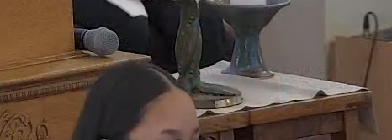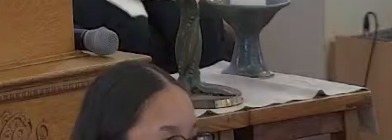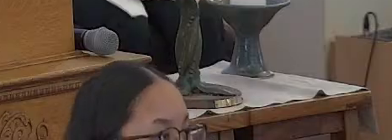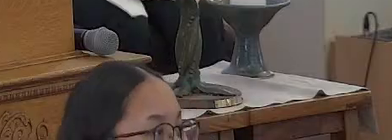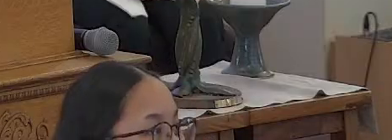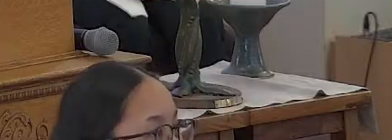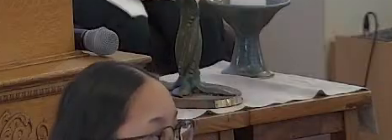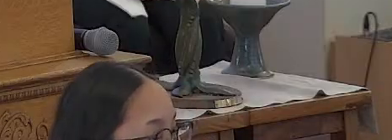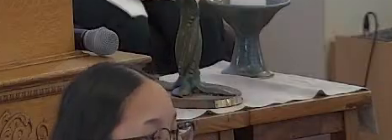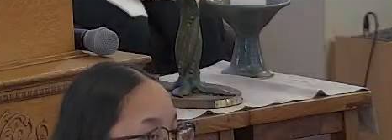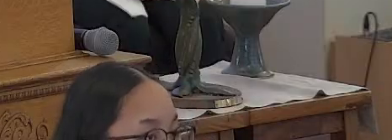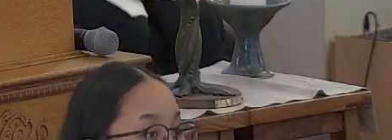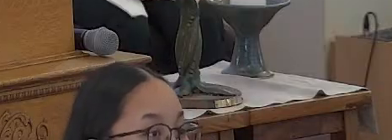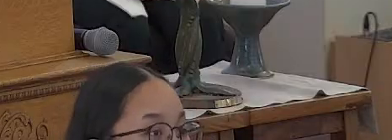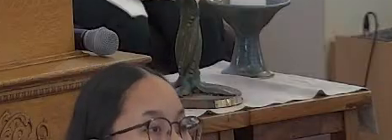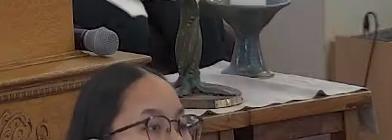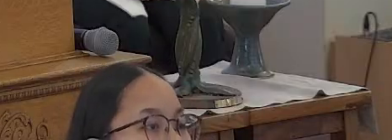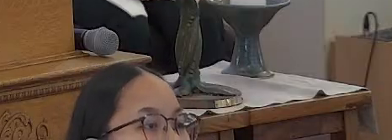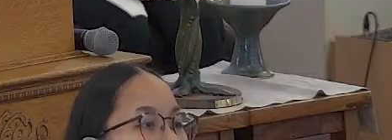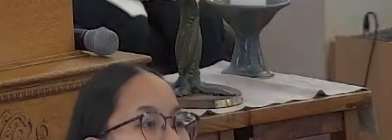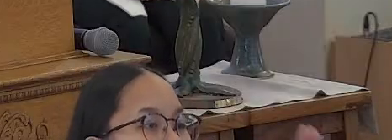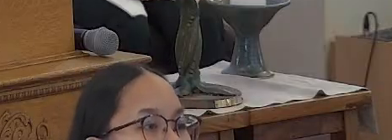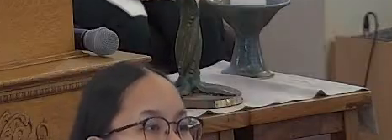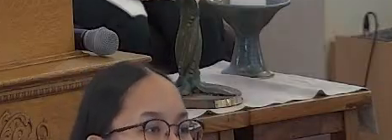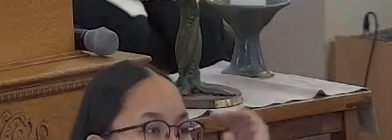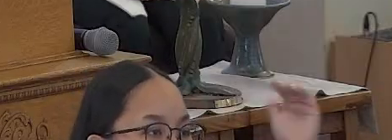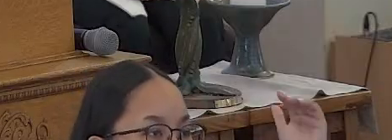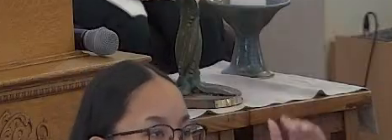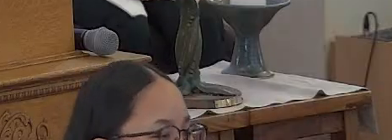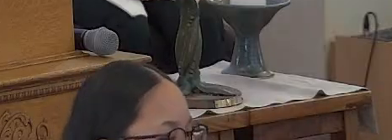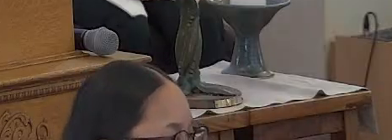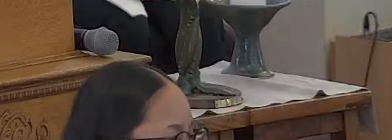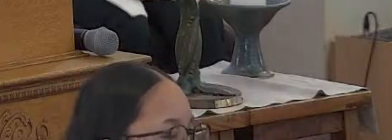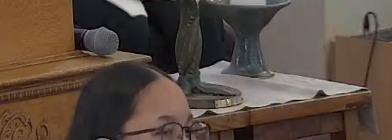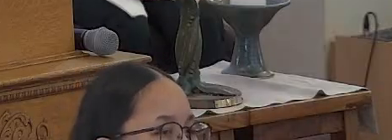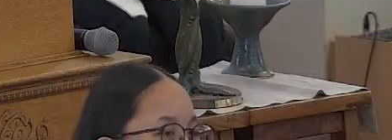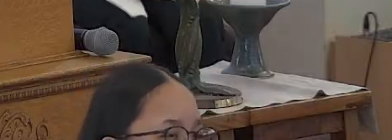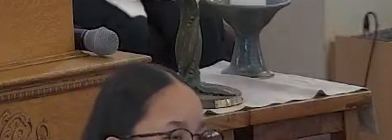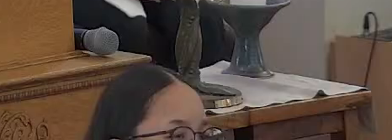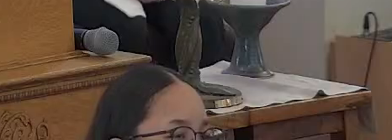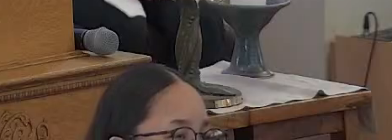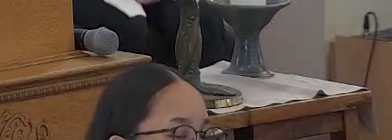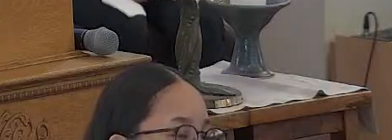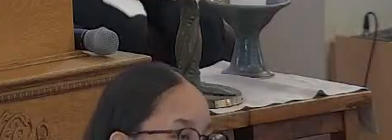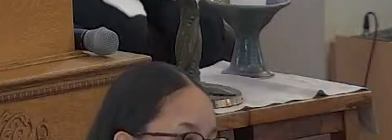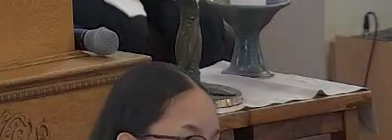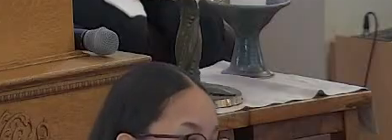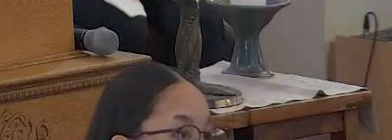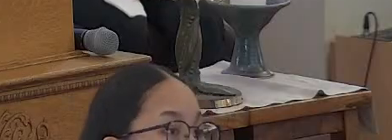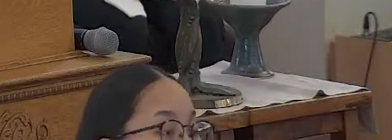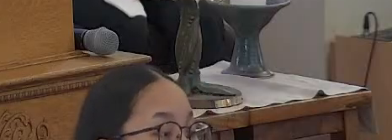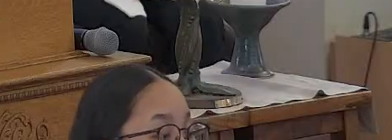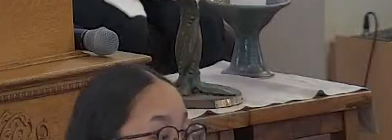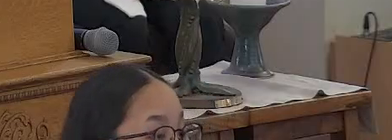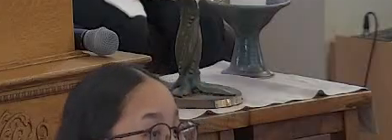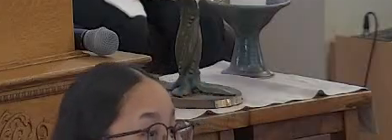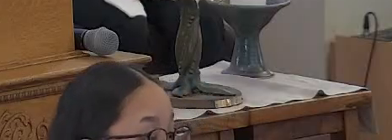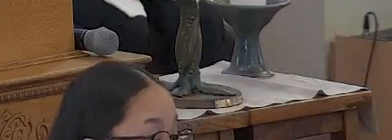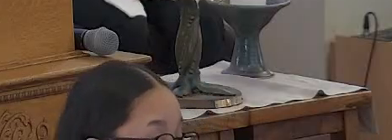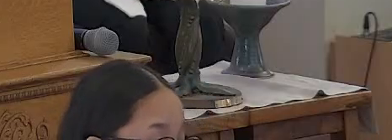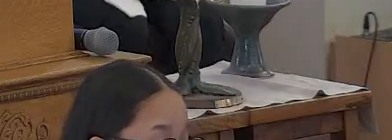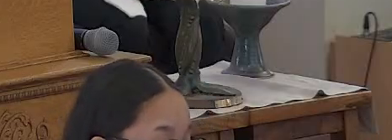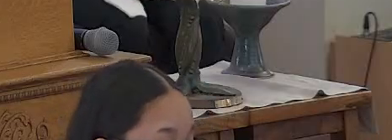the grace of a woman or a man, not the grief of a child. And you learn to build all your roads on